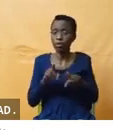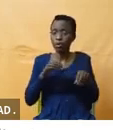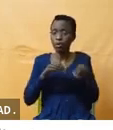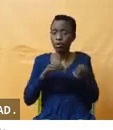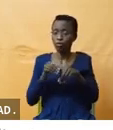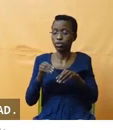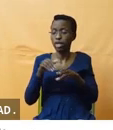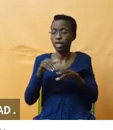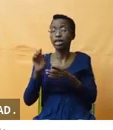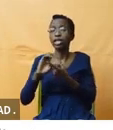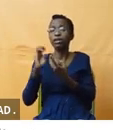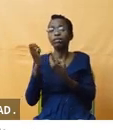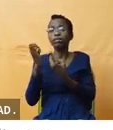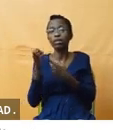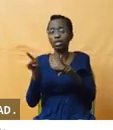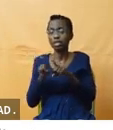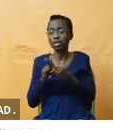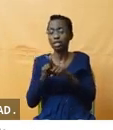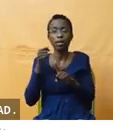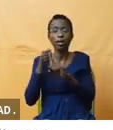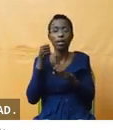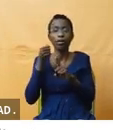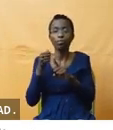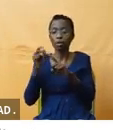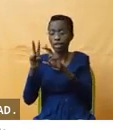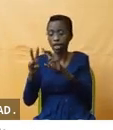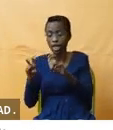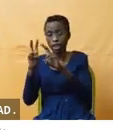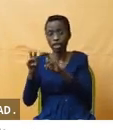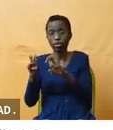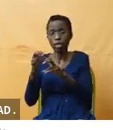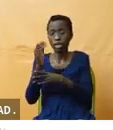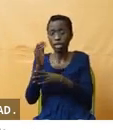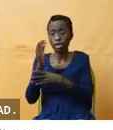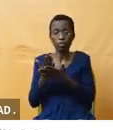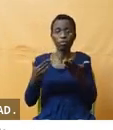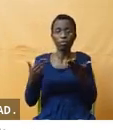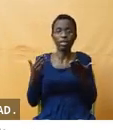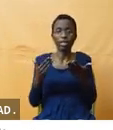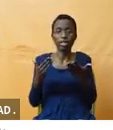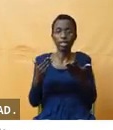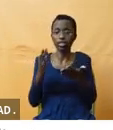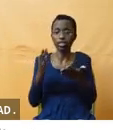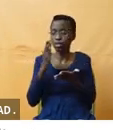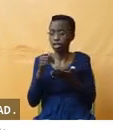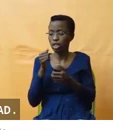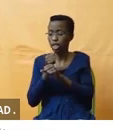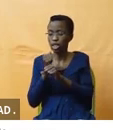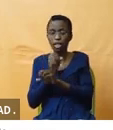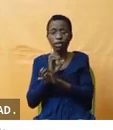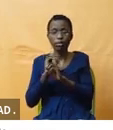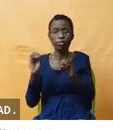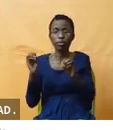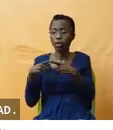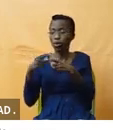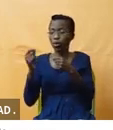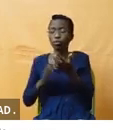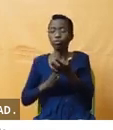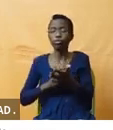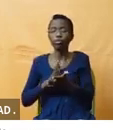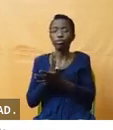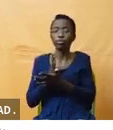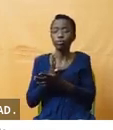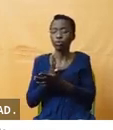and impact assessment. Some things were not really, don't go through the proper